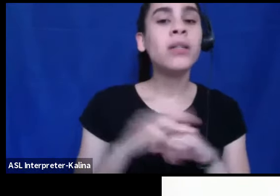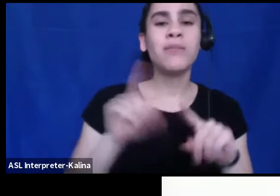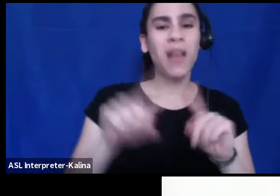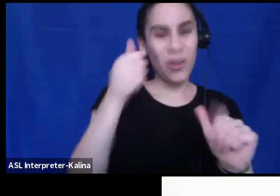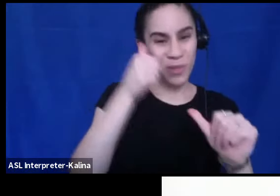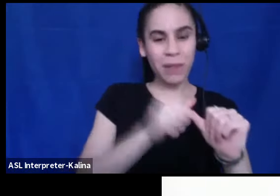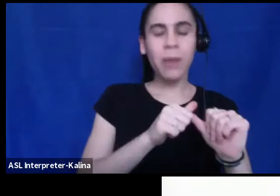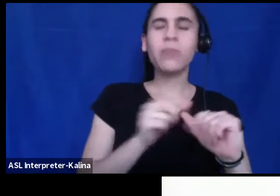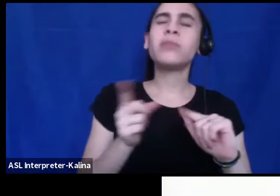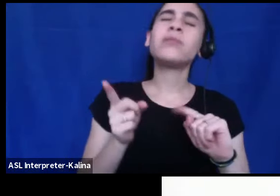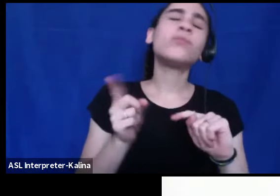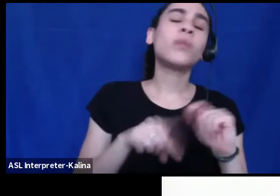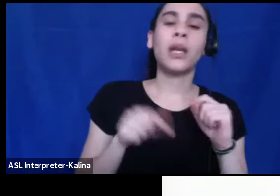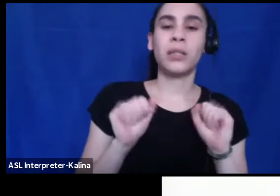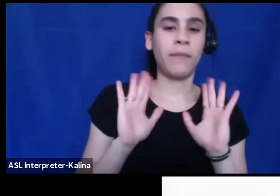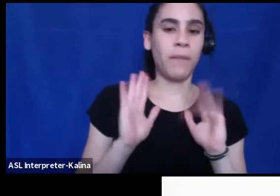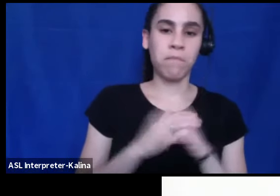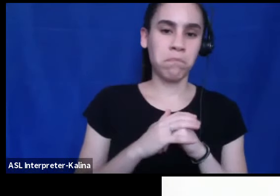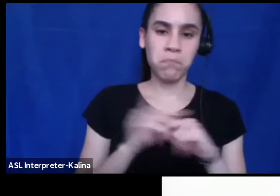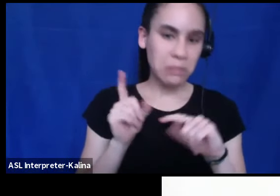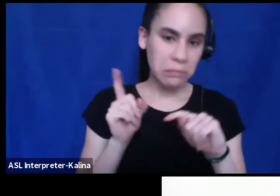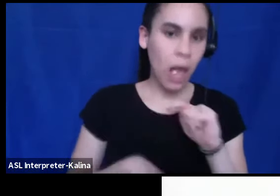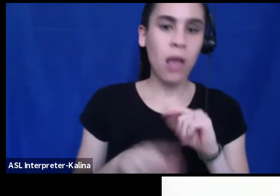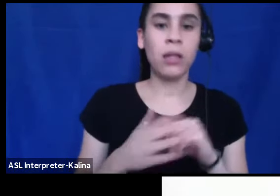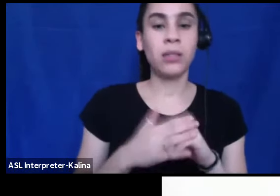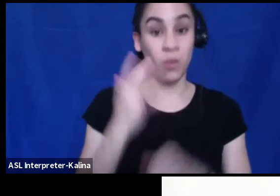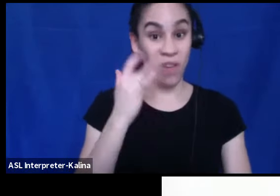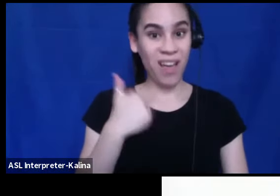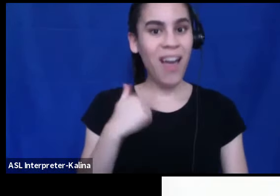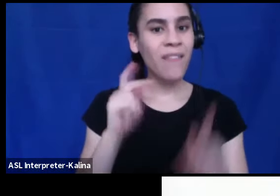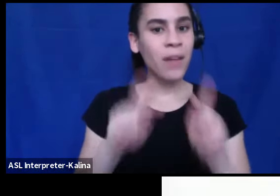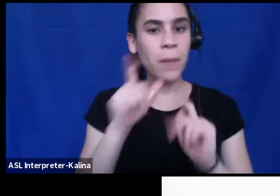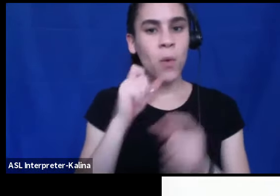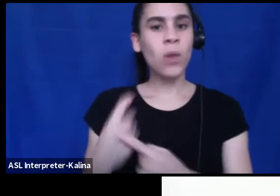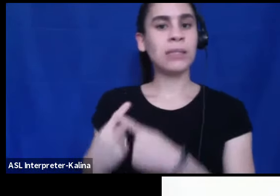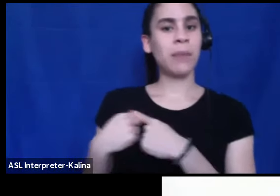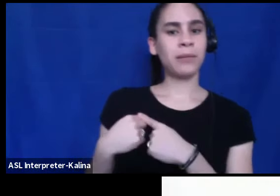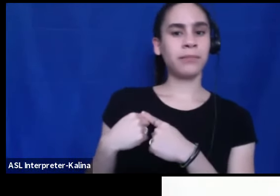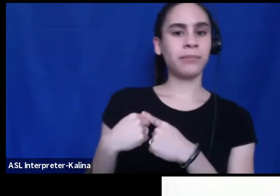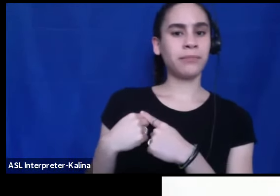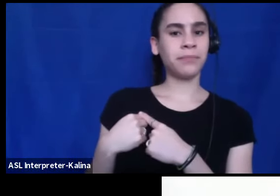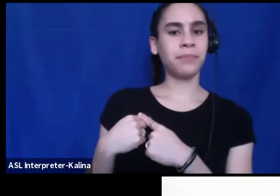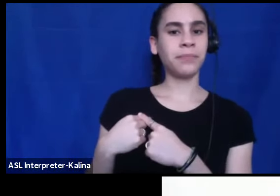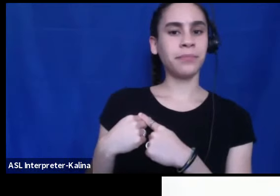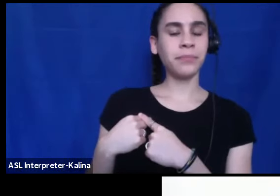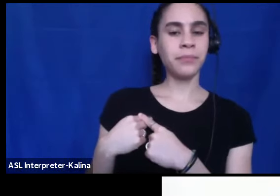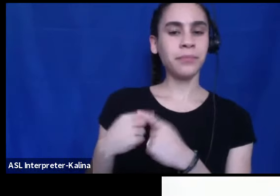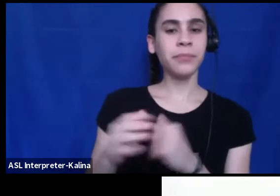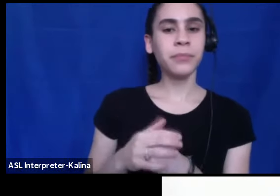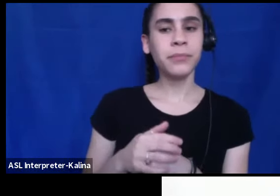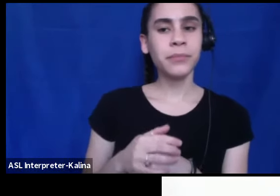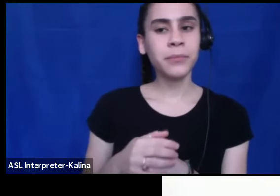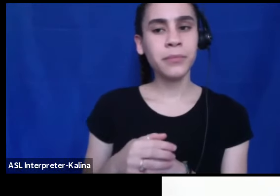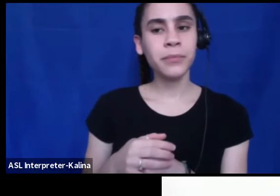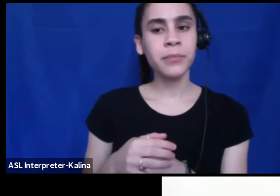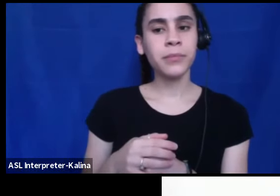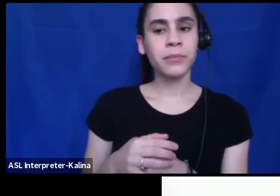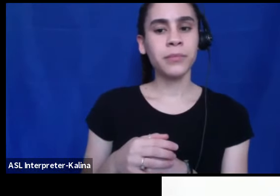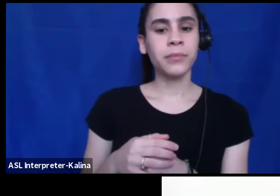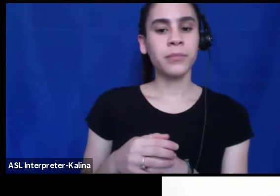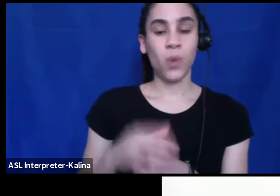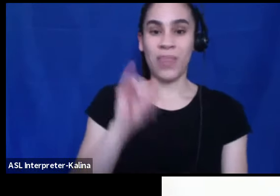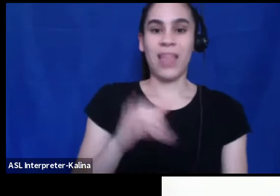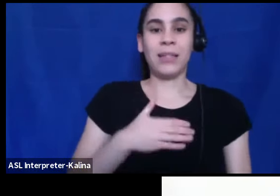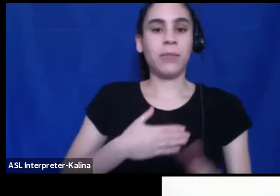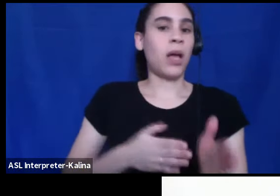You cannot give up, because there are people depending on you. And so that's a thing that fuels me as